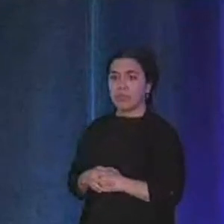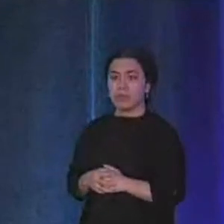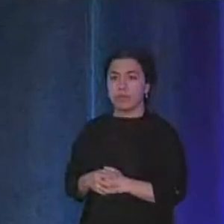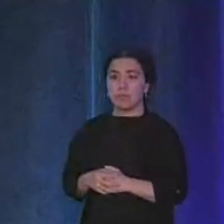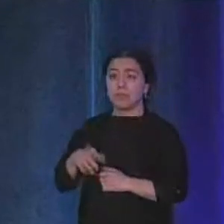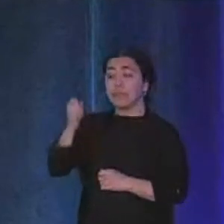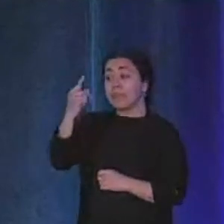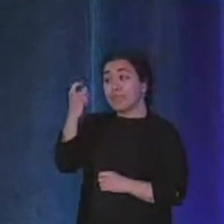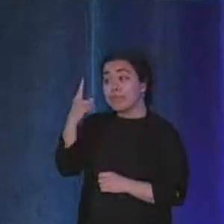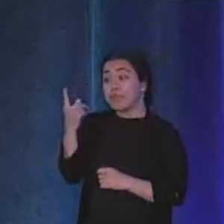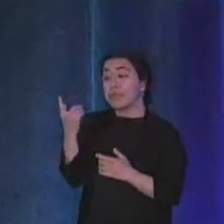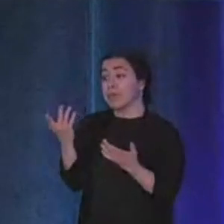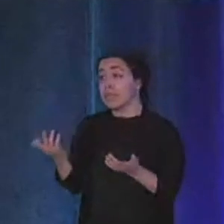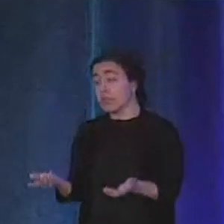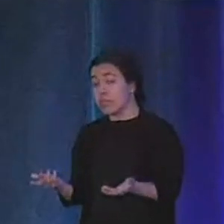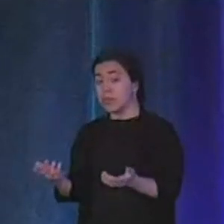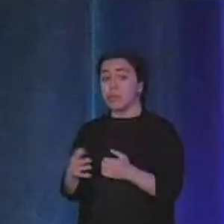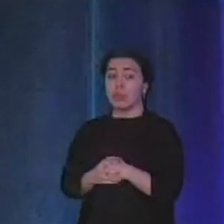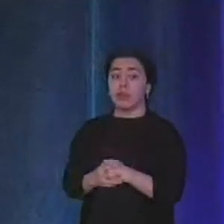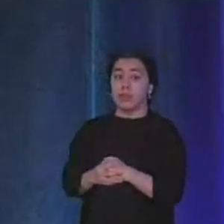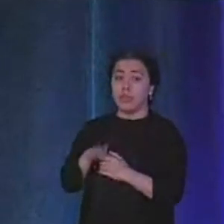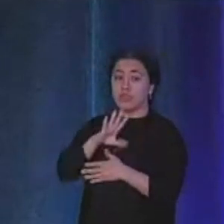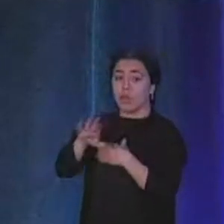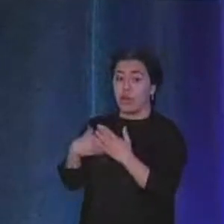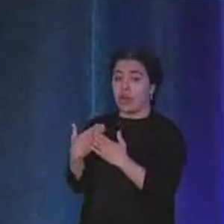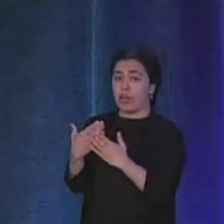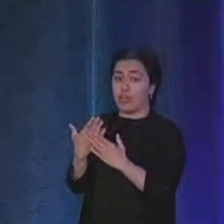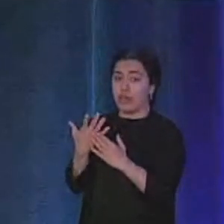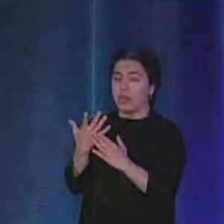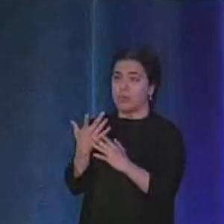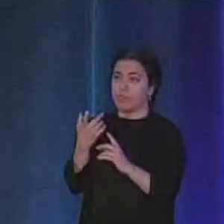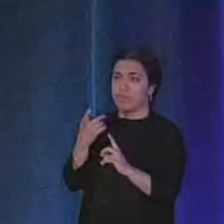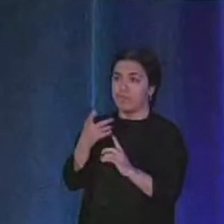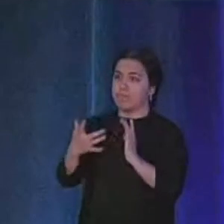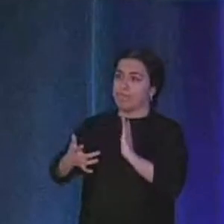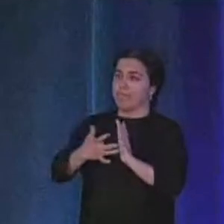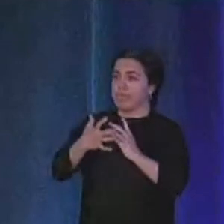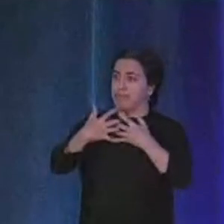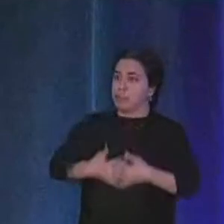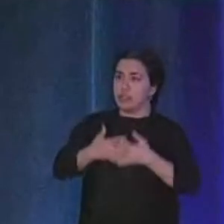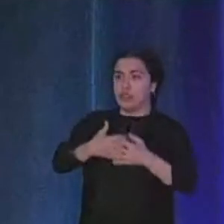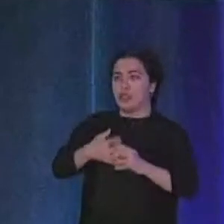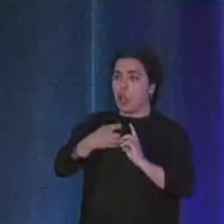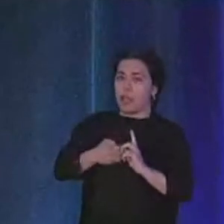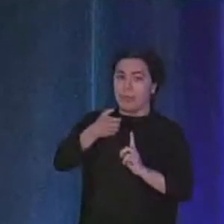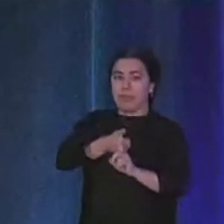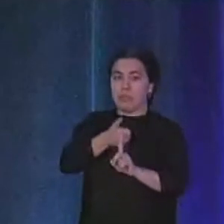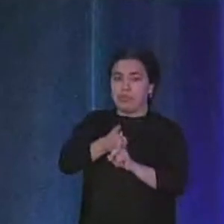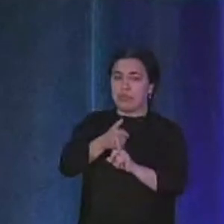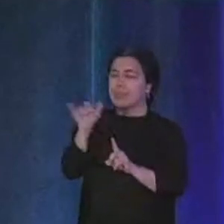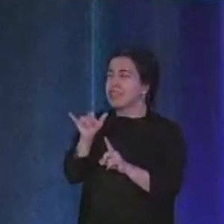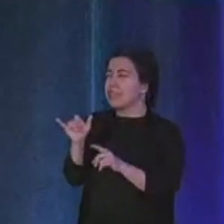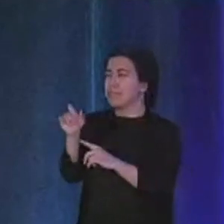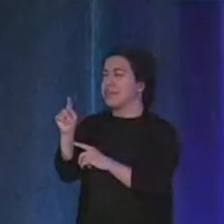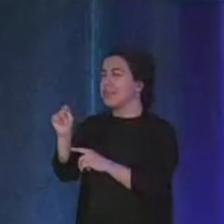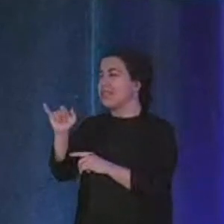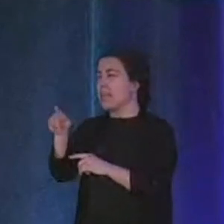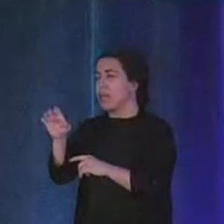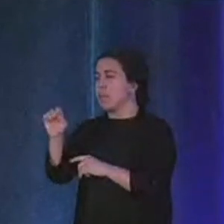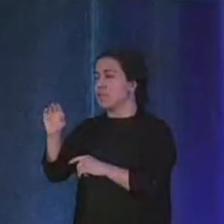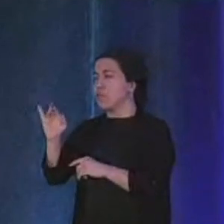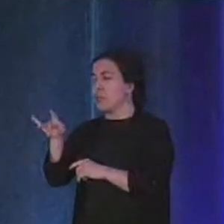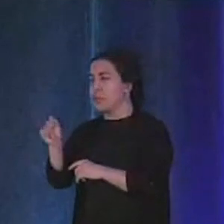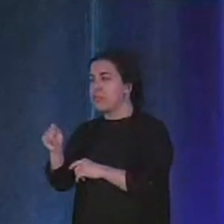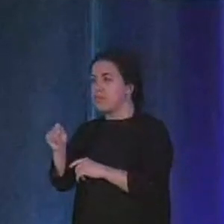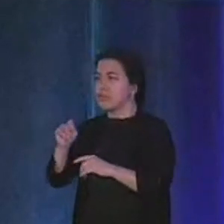But that being said, it is all the automated stuff is important. It's like TypeScript, it's like the static analysis layer almost of like, okay, cool. I'm covering